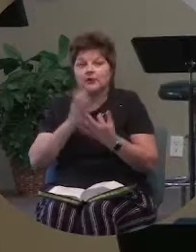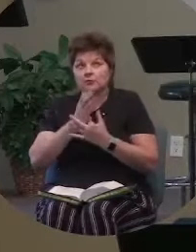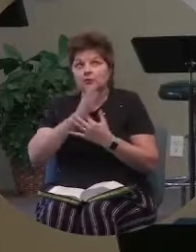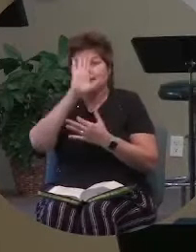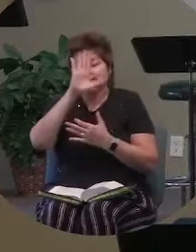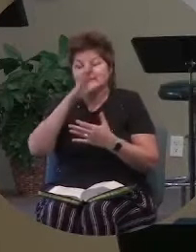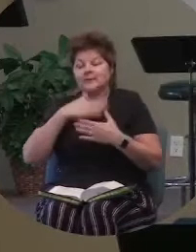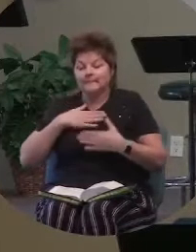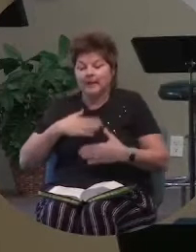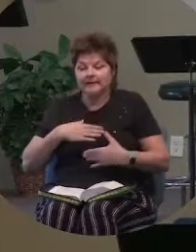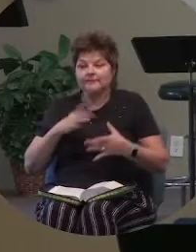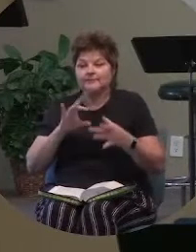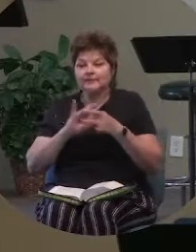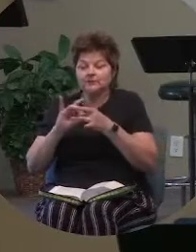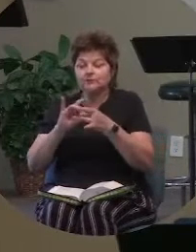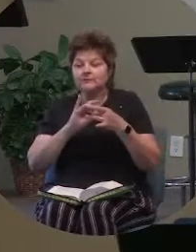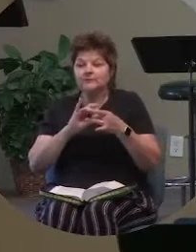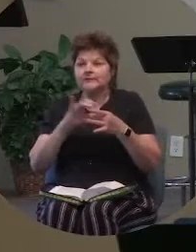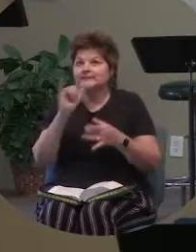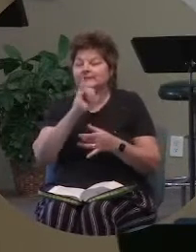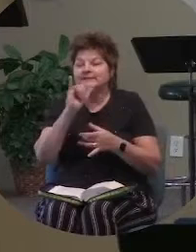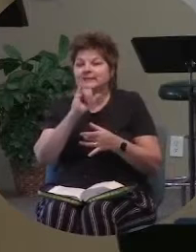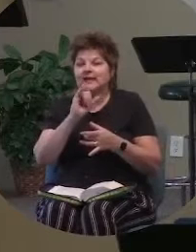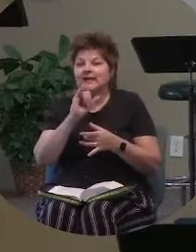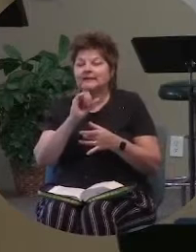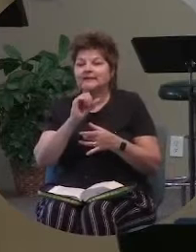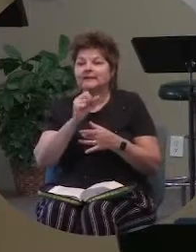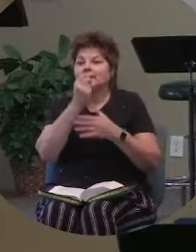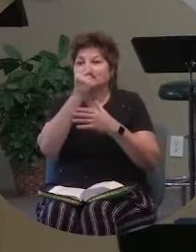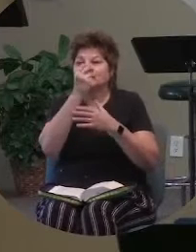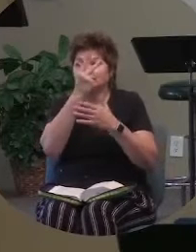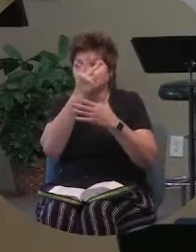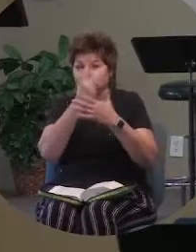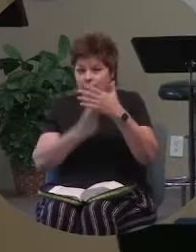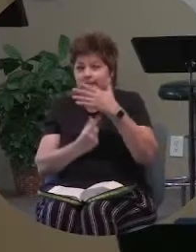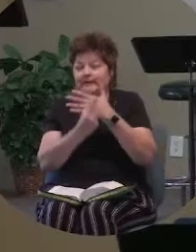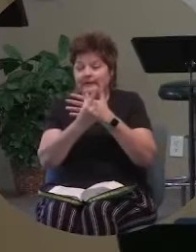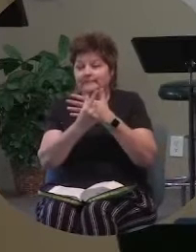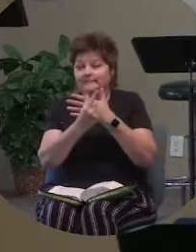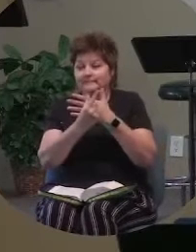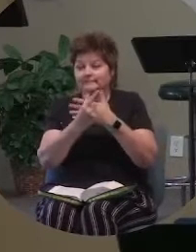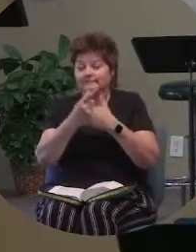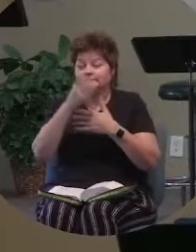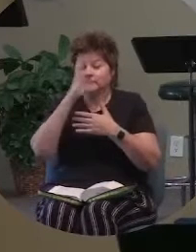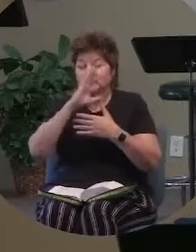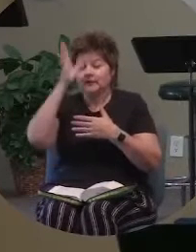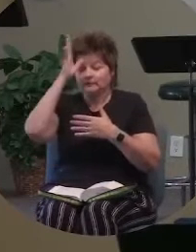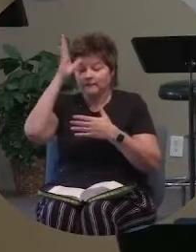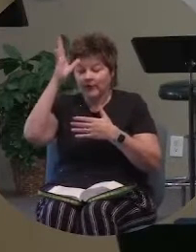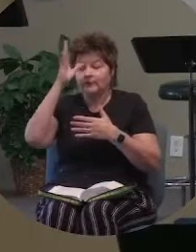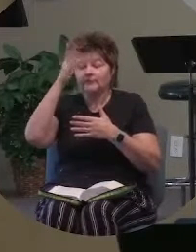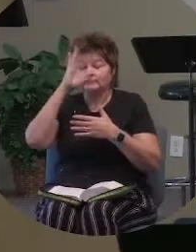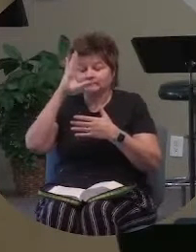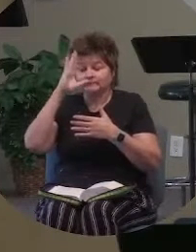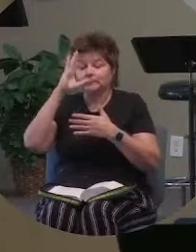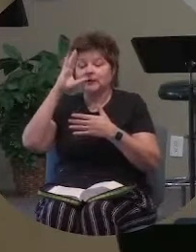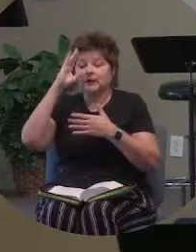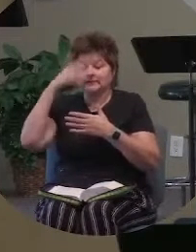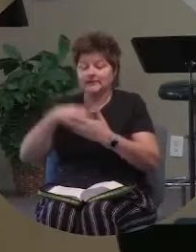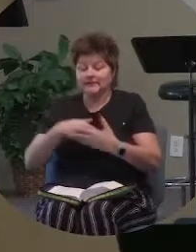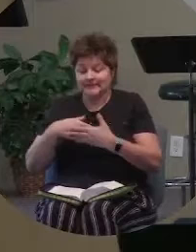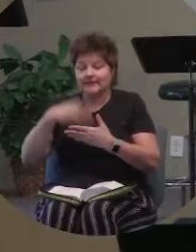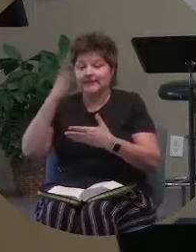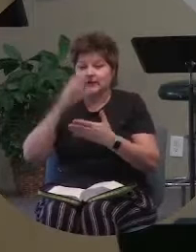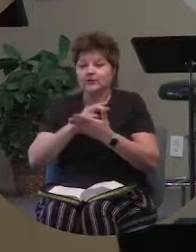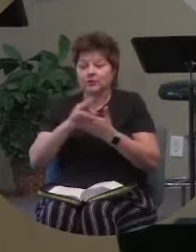as the Trinity, God the Father, God the Son, and the God the Holy Spirit is. That there's a unity that we can't